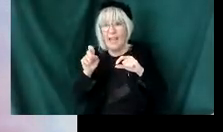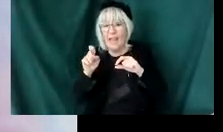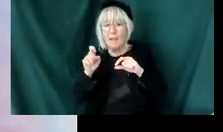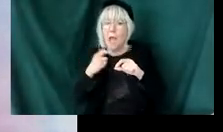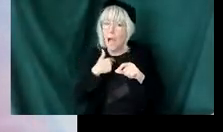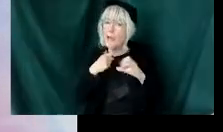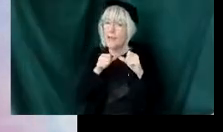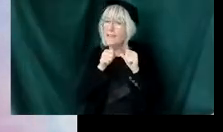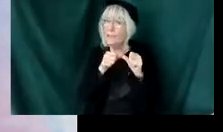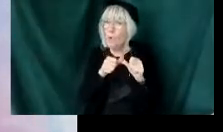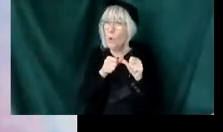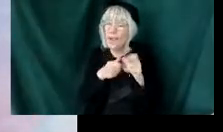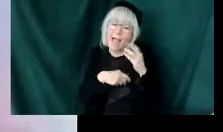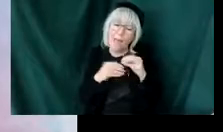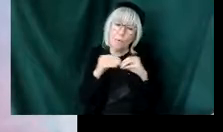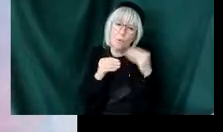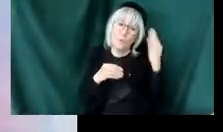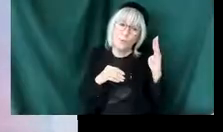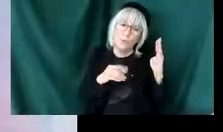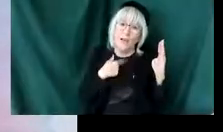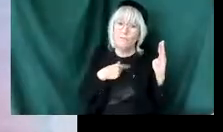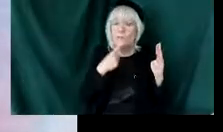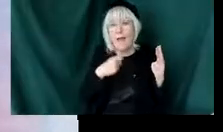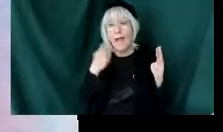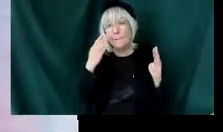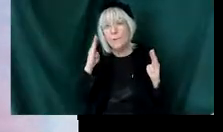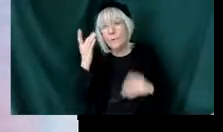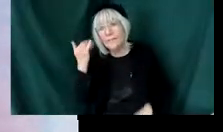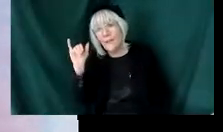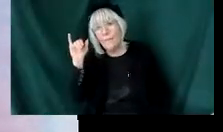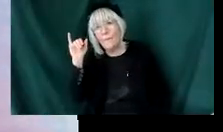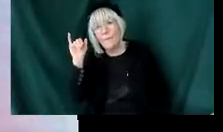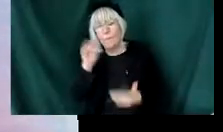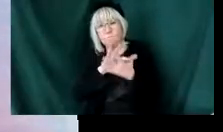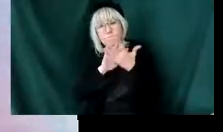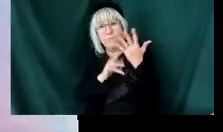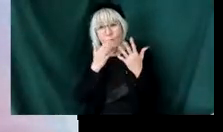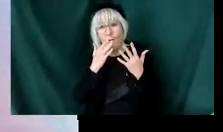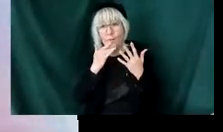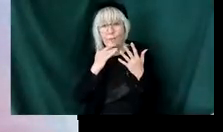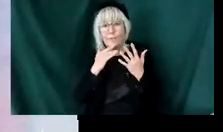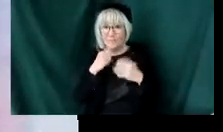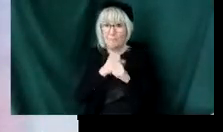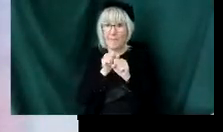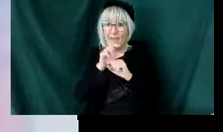up. I can use blue, so I would have red, blue, yellow. I can have all those colors